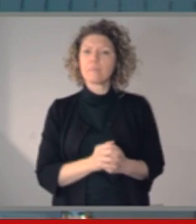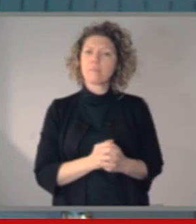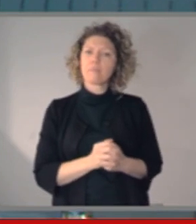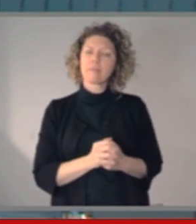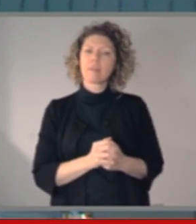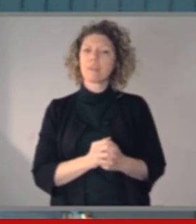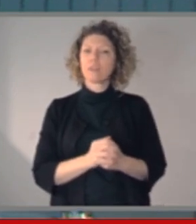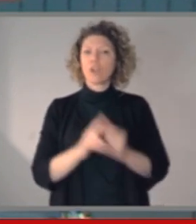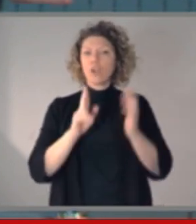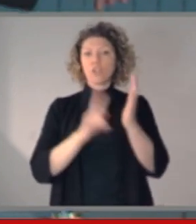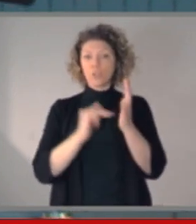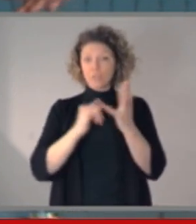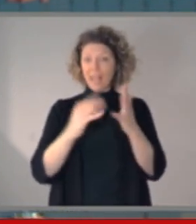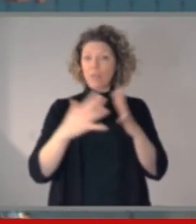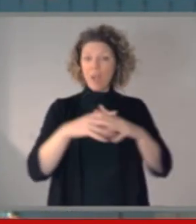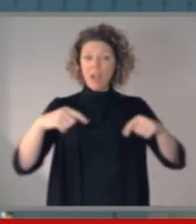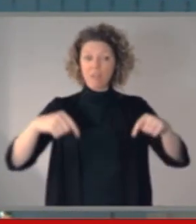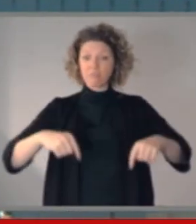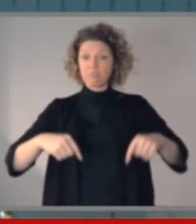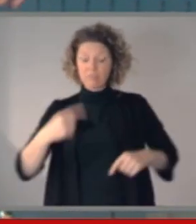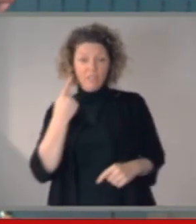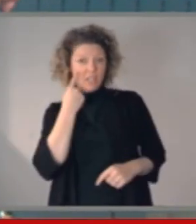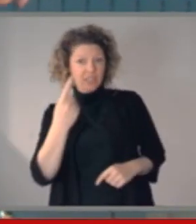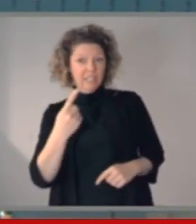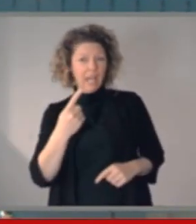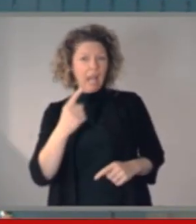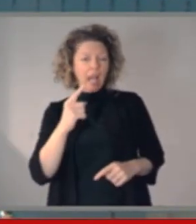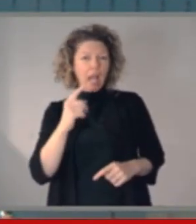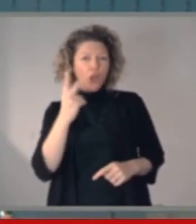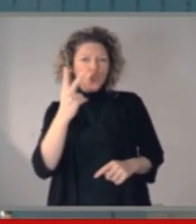South Wales, particularly these light blue bars, which are